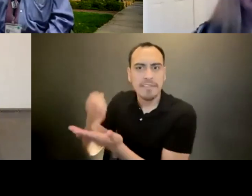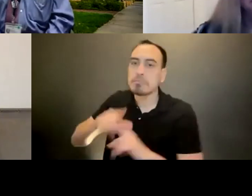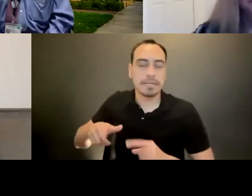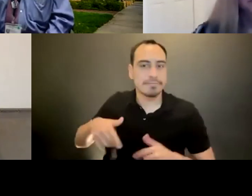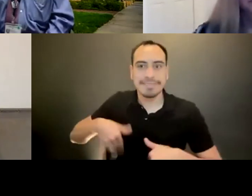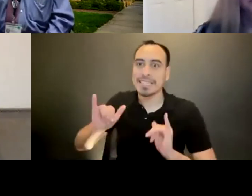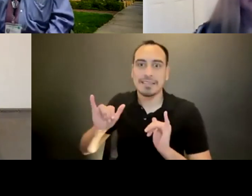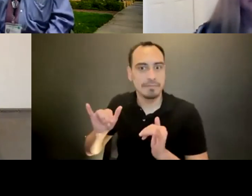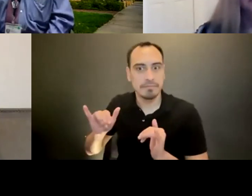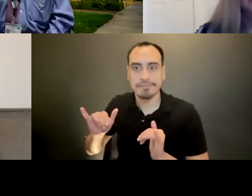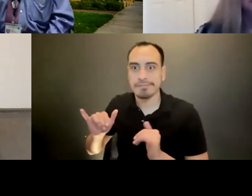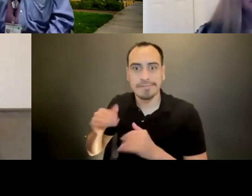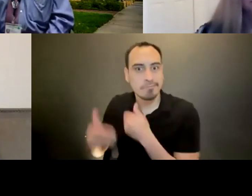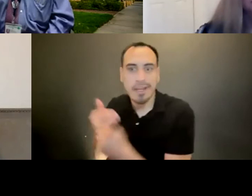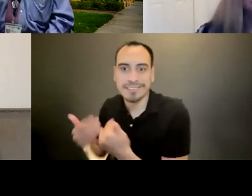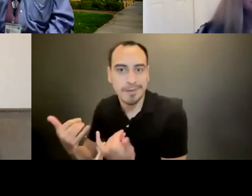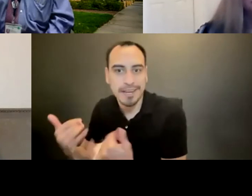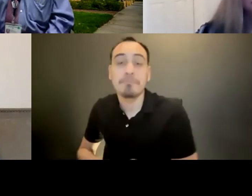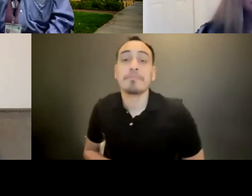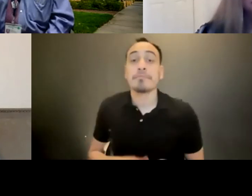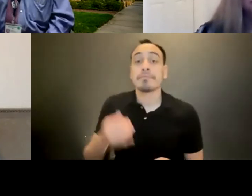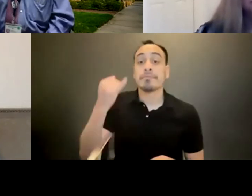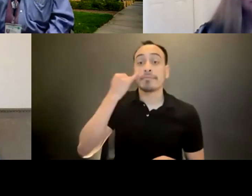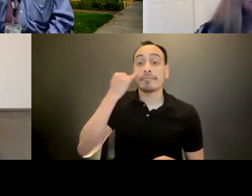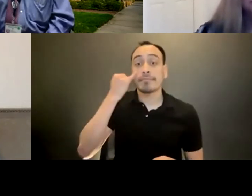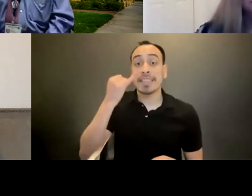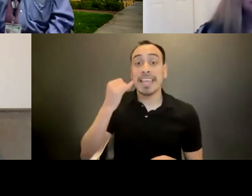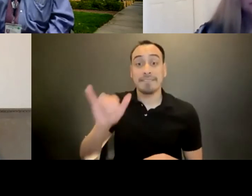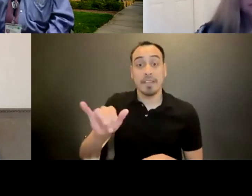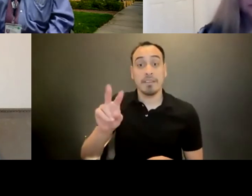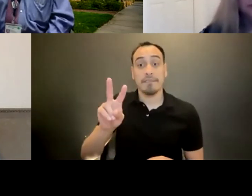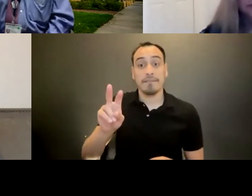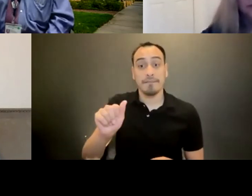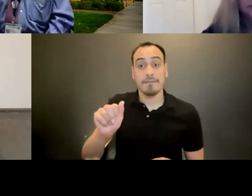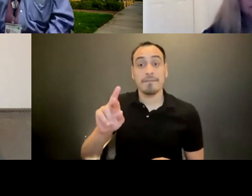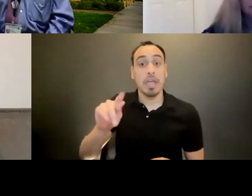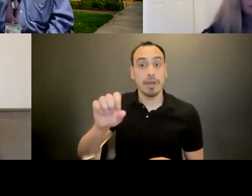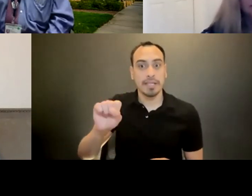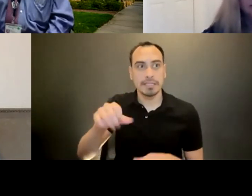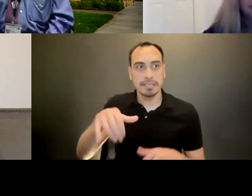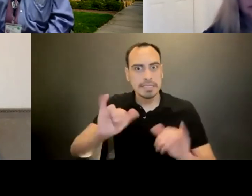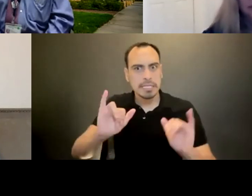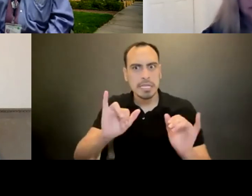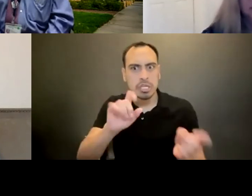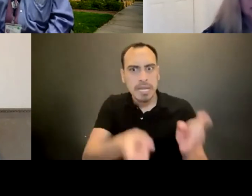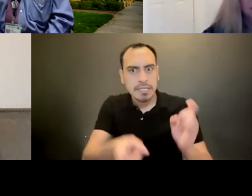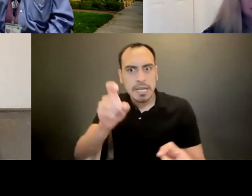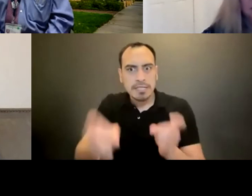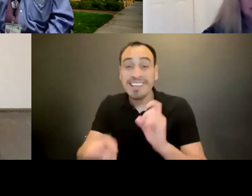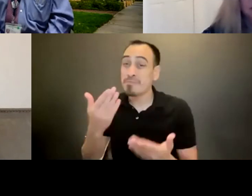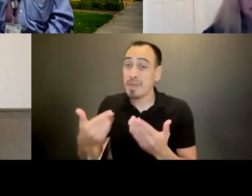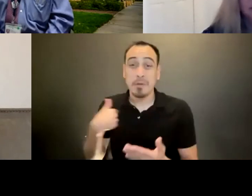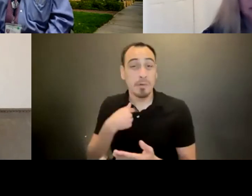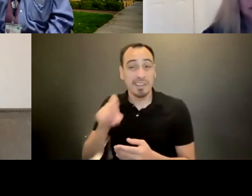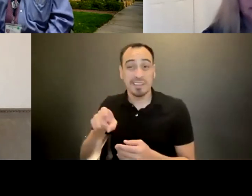change, the booster might have to be a slightly different vaccine that would target a slightly different